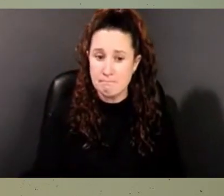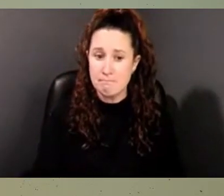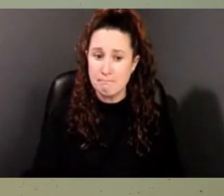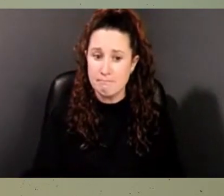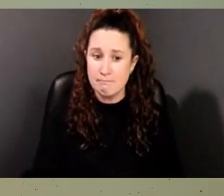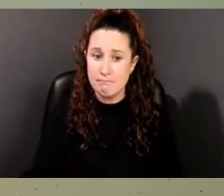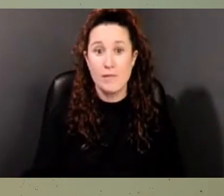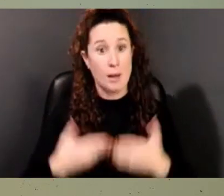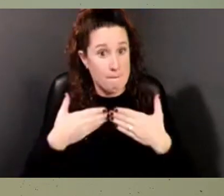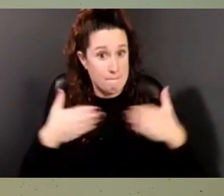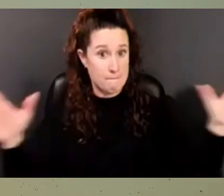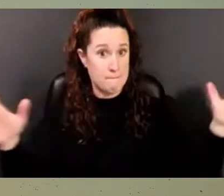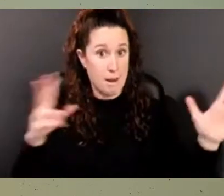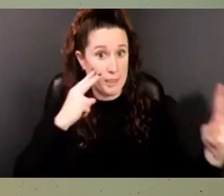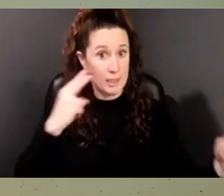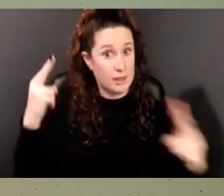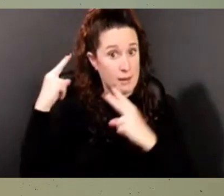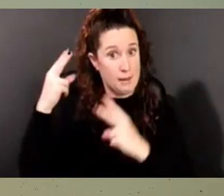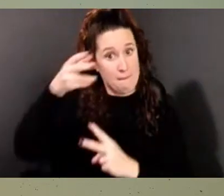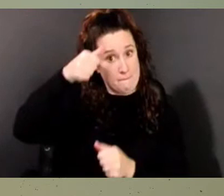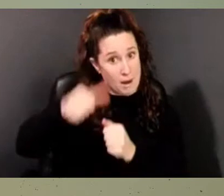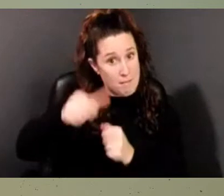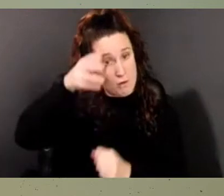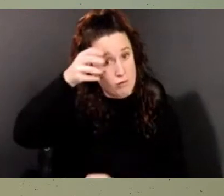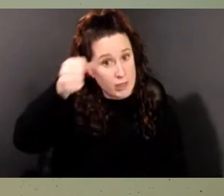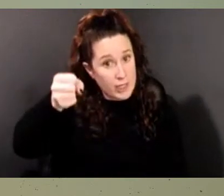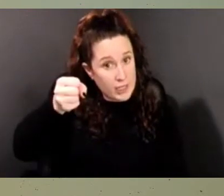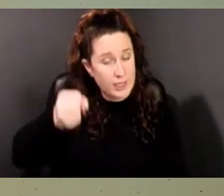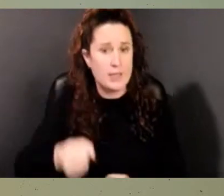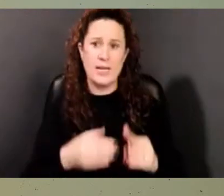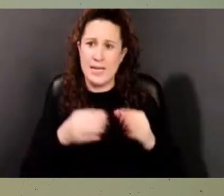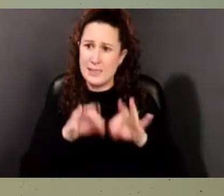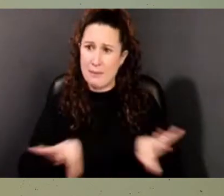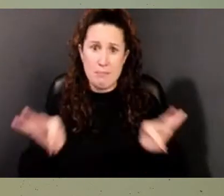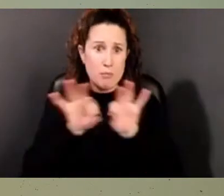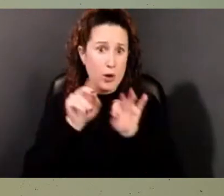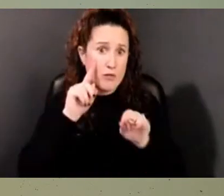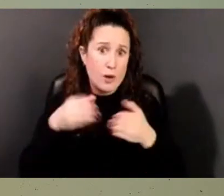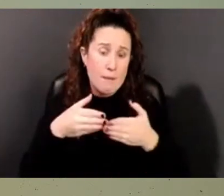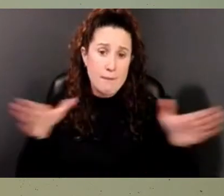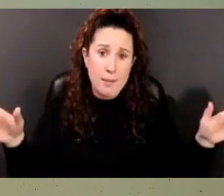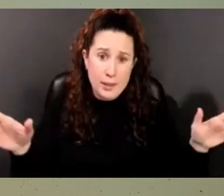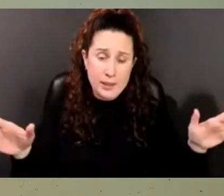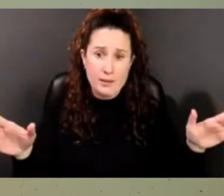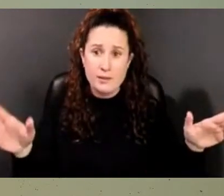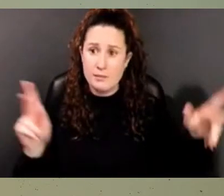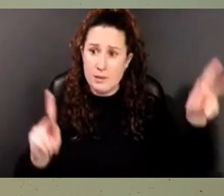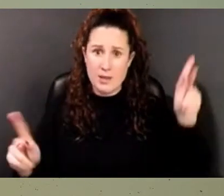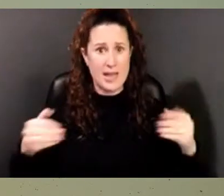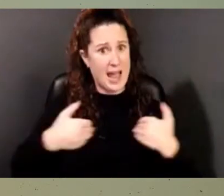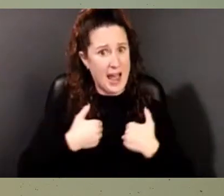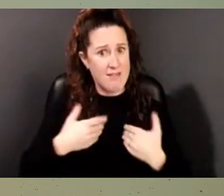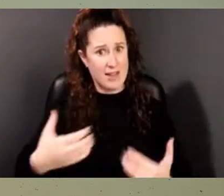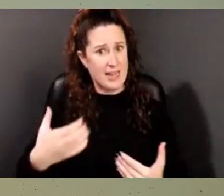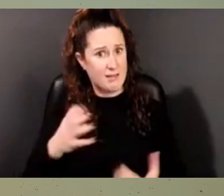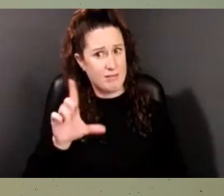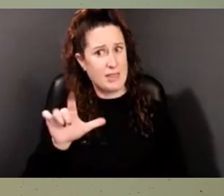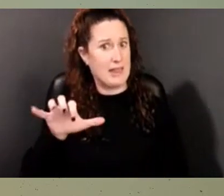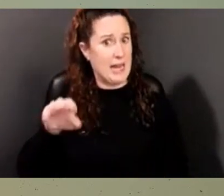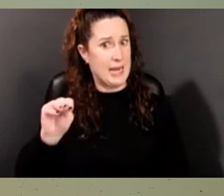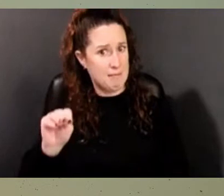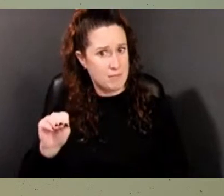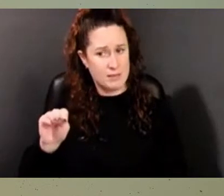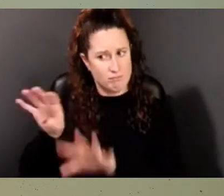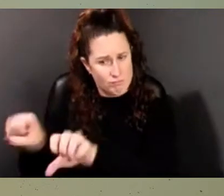public memory. It's an important claim to public space when Black folks have none. And there's an